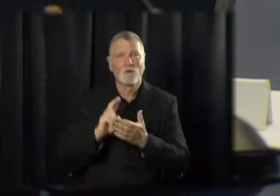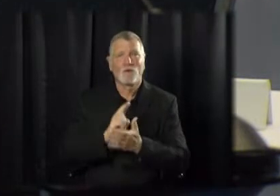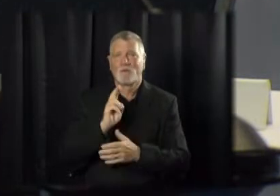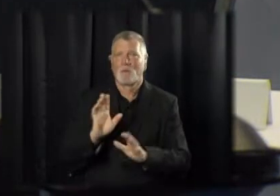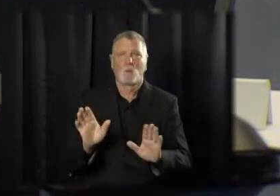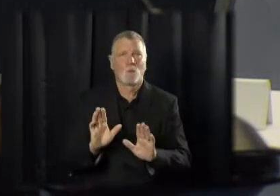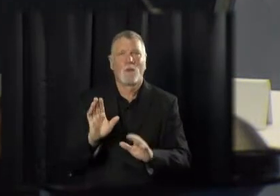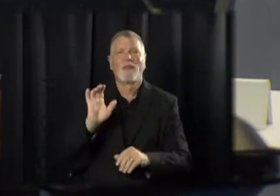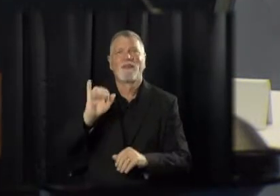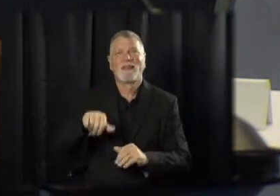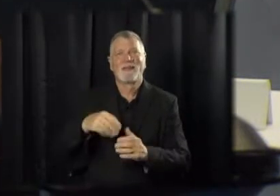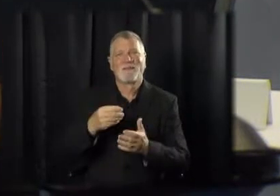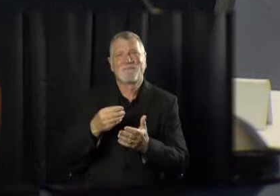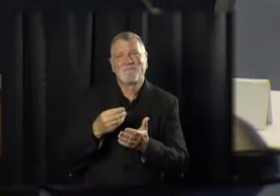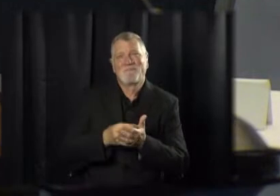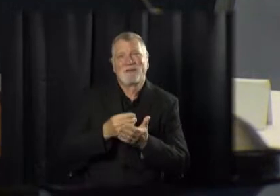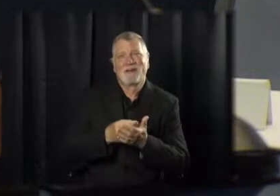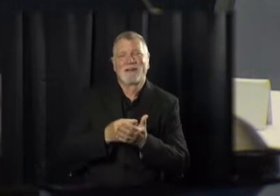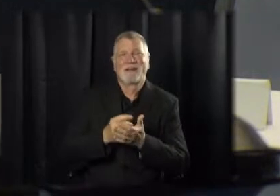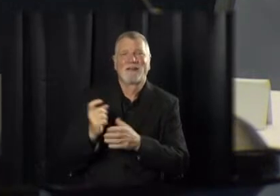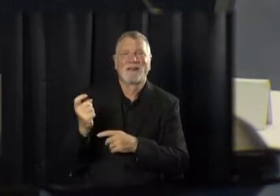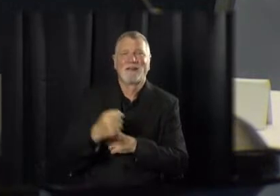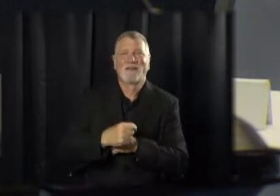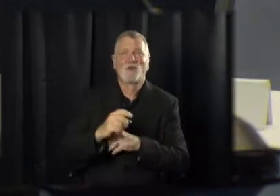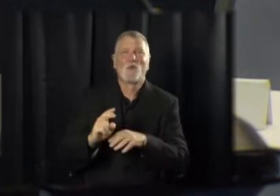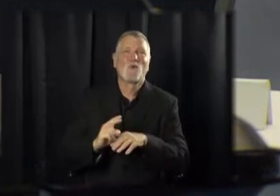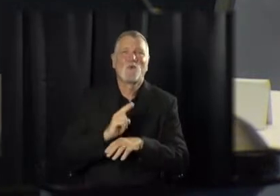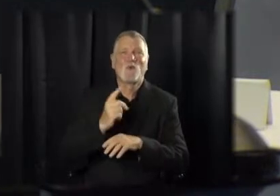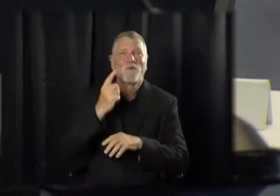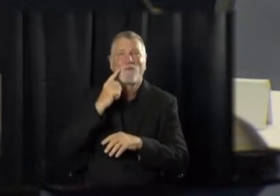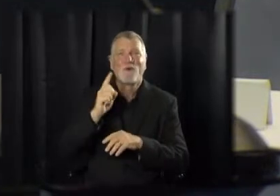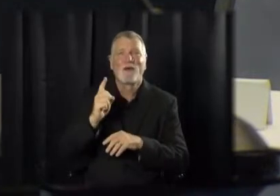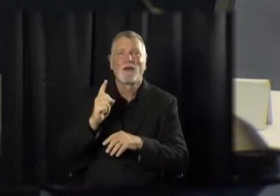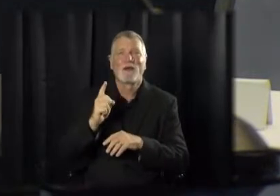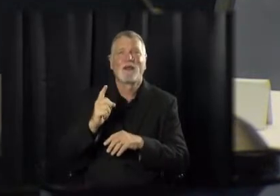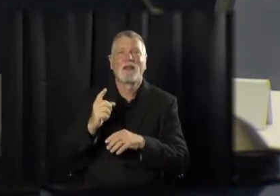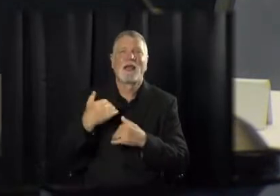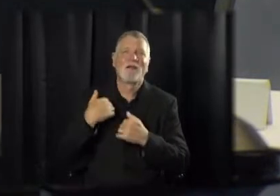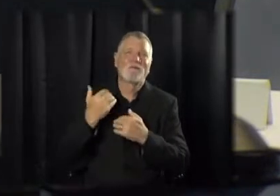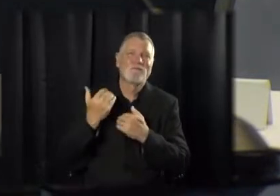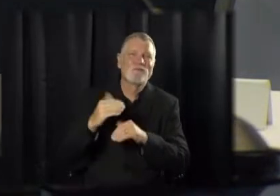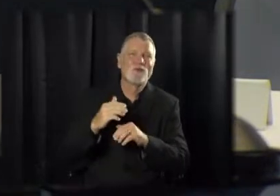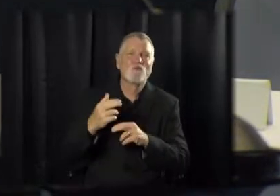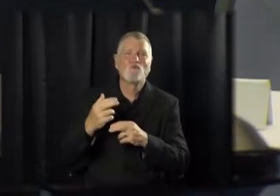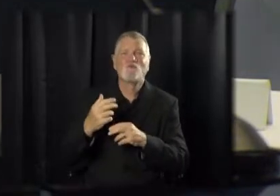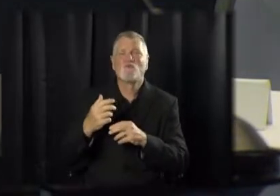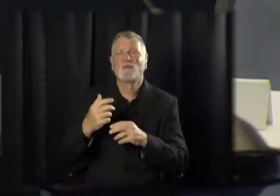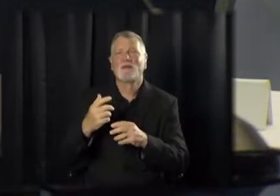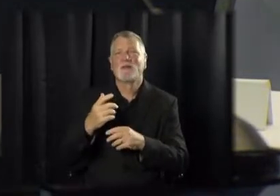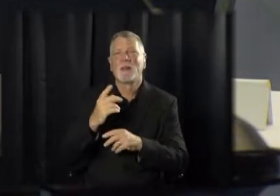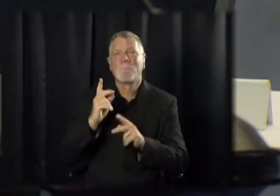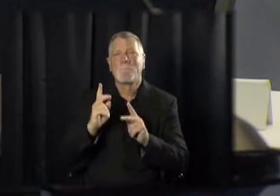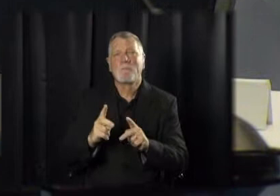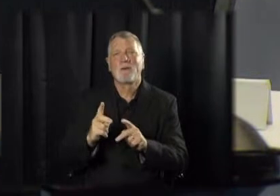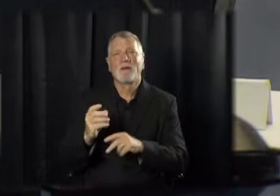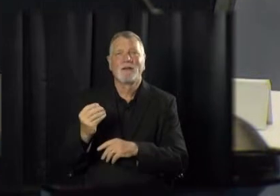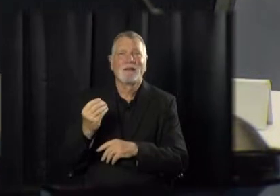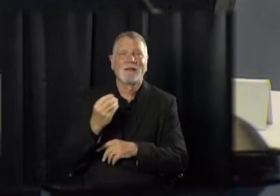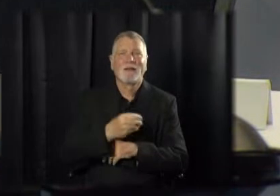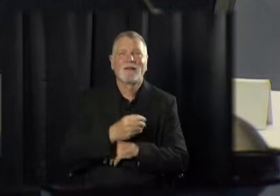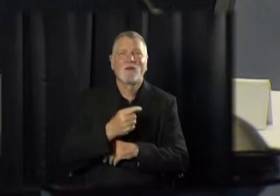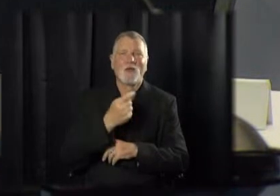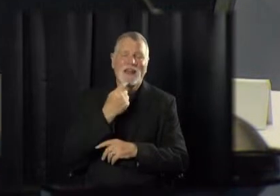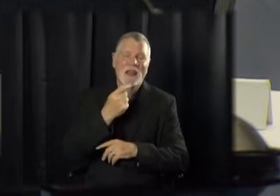university. That kind of donation usually come already with restriction. The person making the